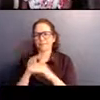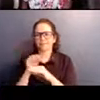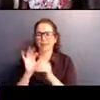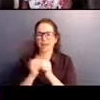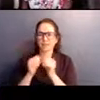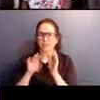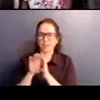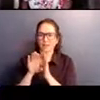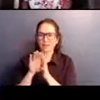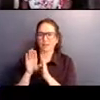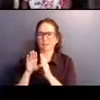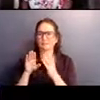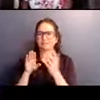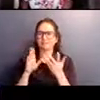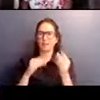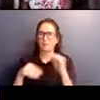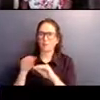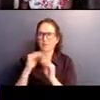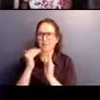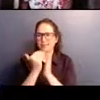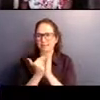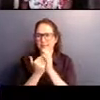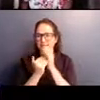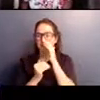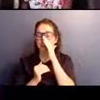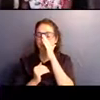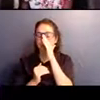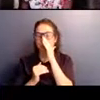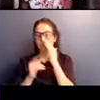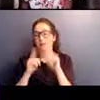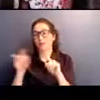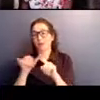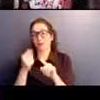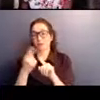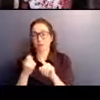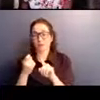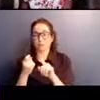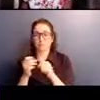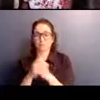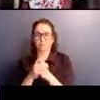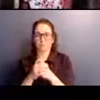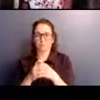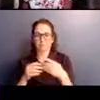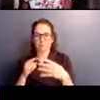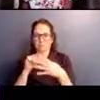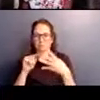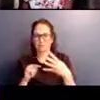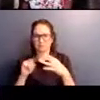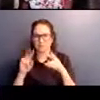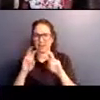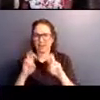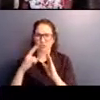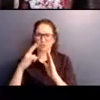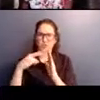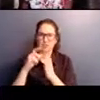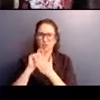develop a movement lesson. The others from the last four lines, the analyzing, the reading and writing and